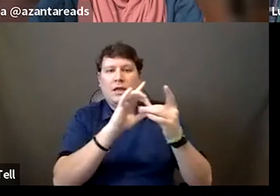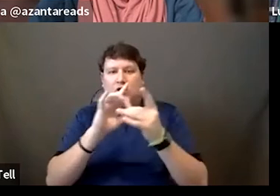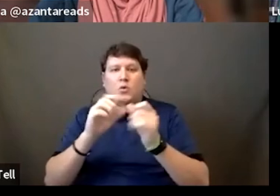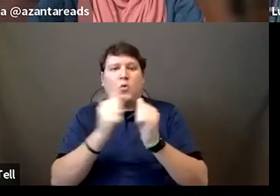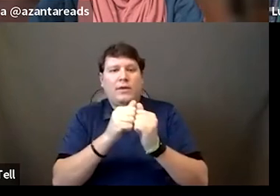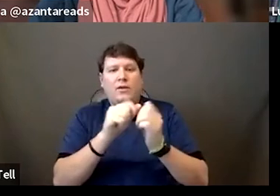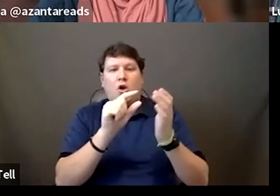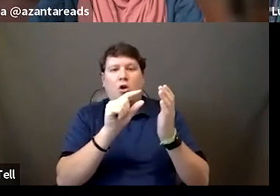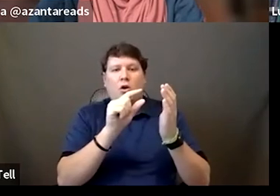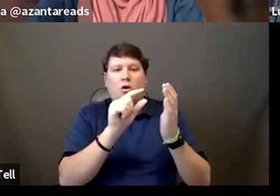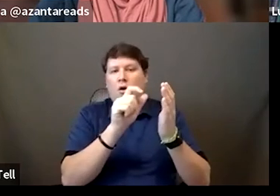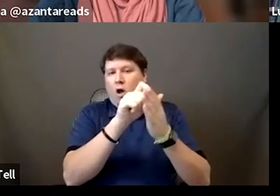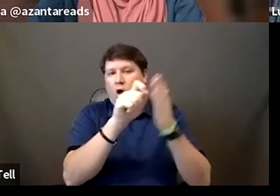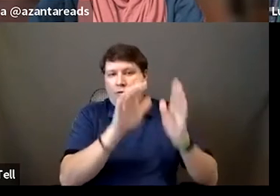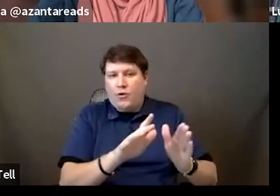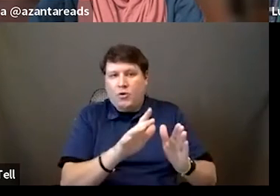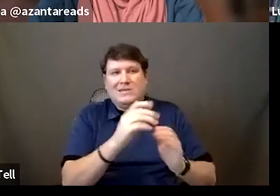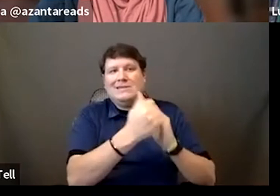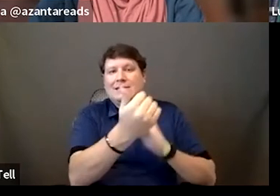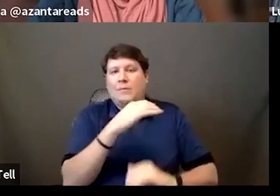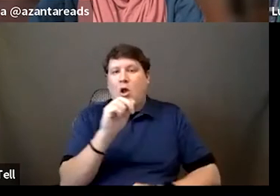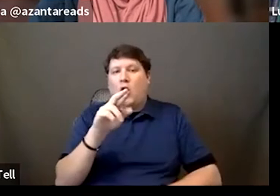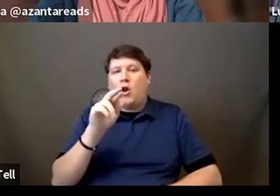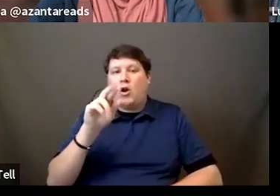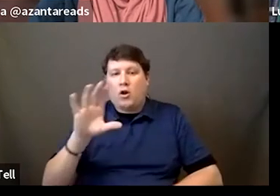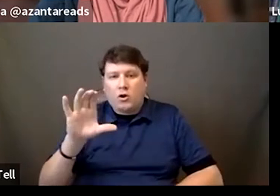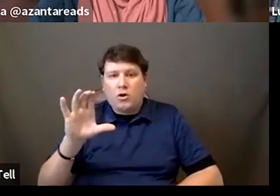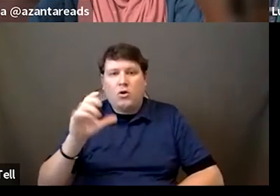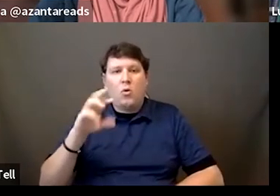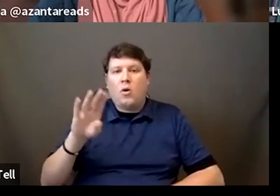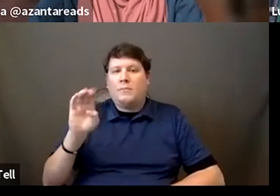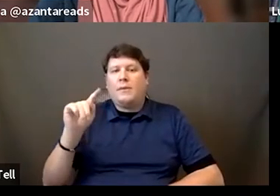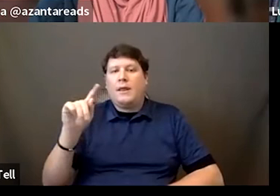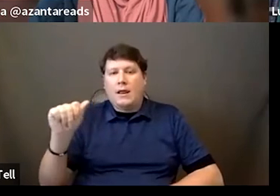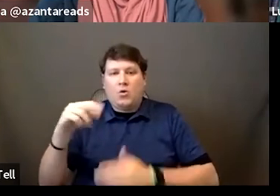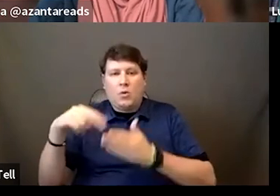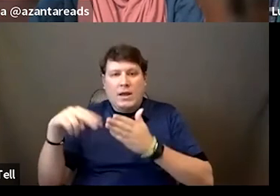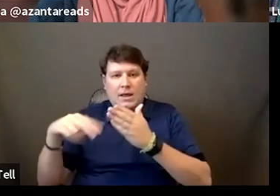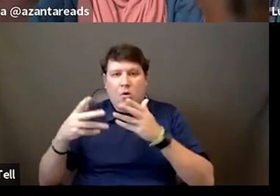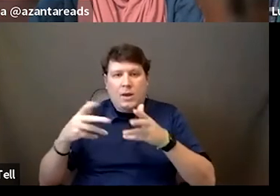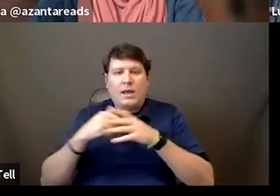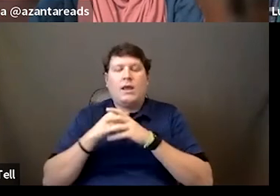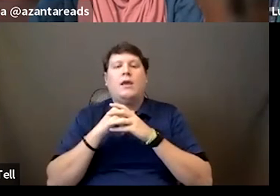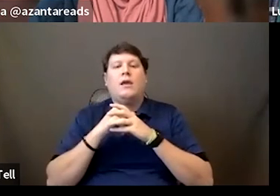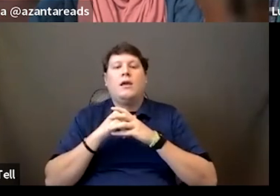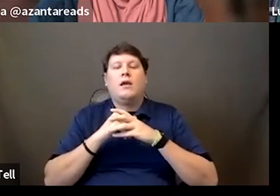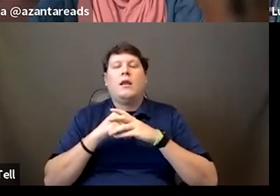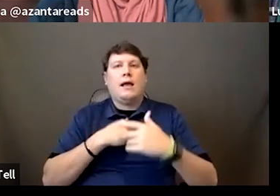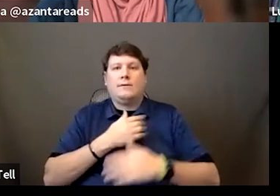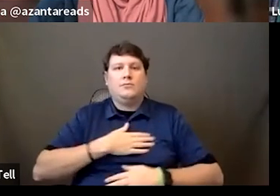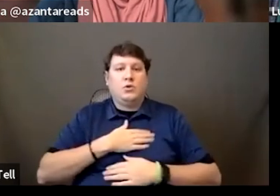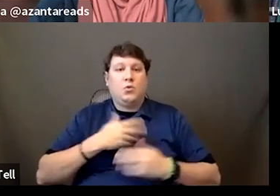me ARCs, who, you know, trust me enough to beta read. And I think that for me, what I specifically appreciate is